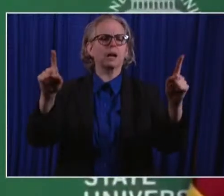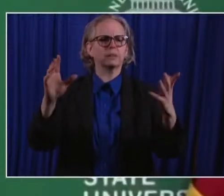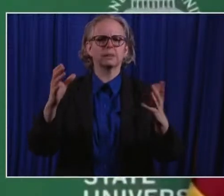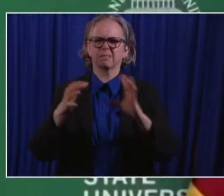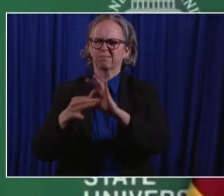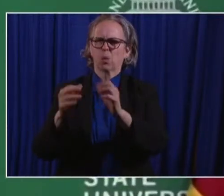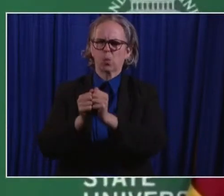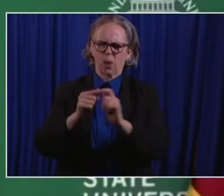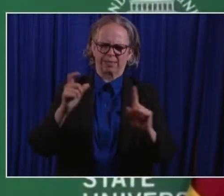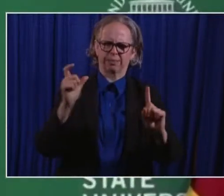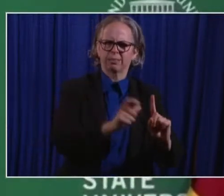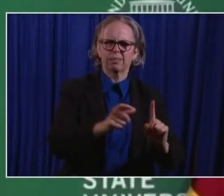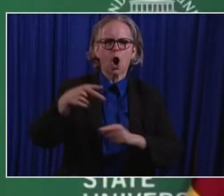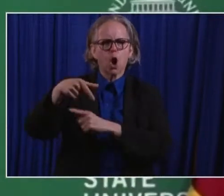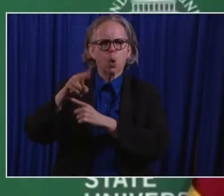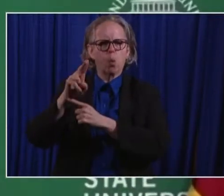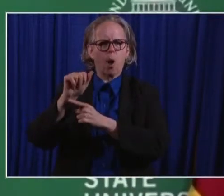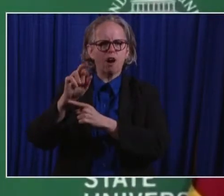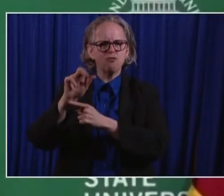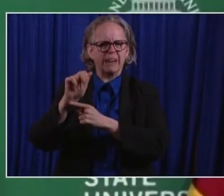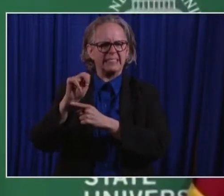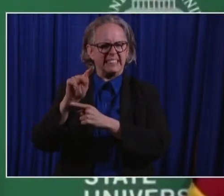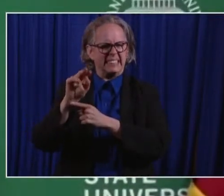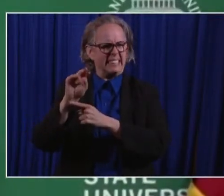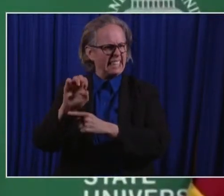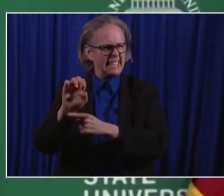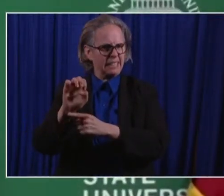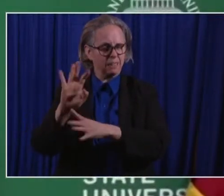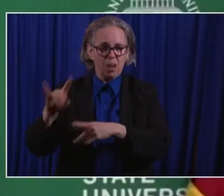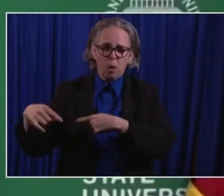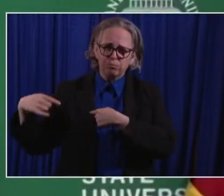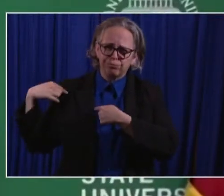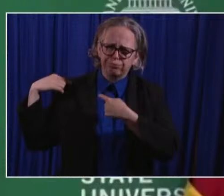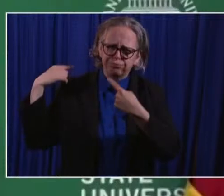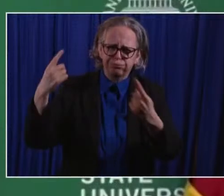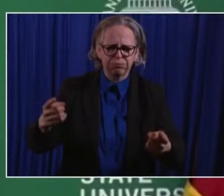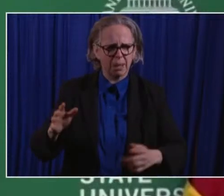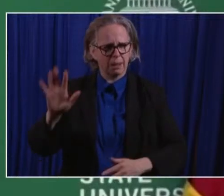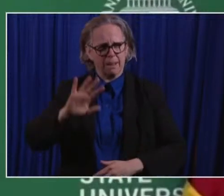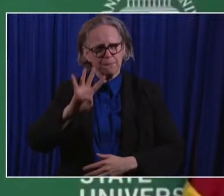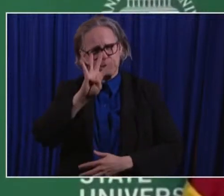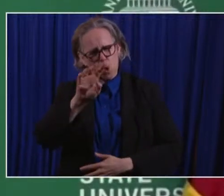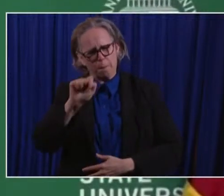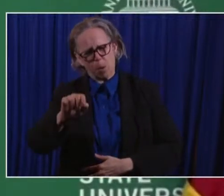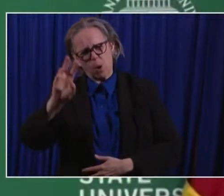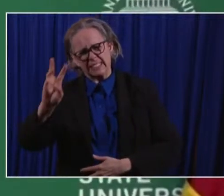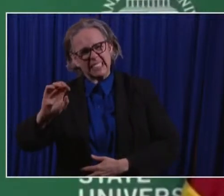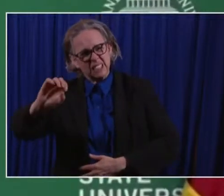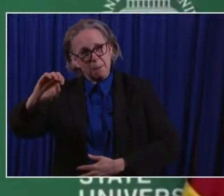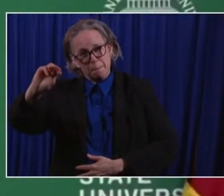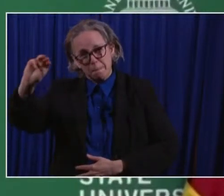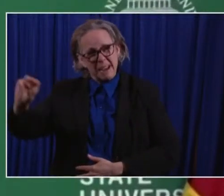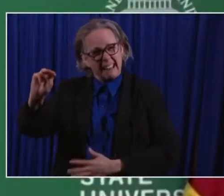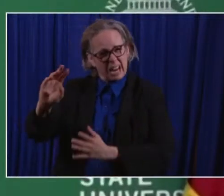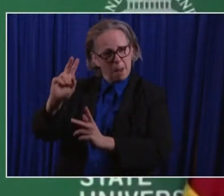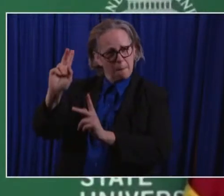As of today, 4.6 million Ohioans have had their first